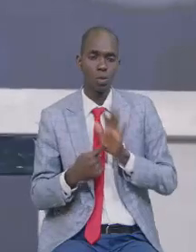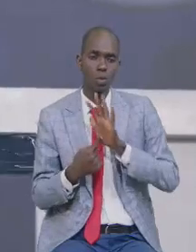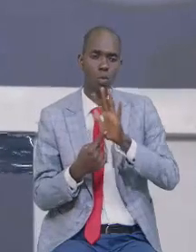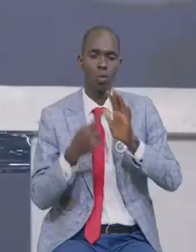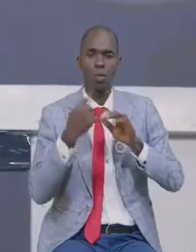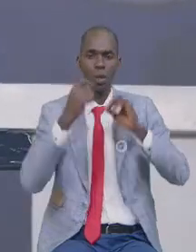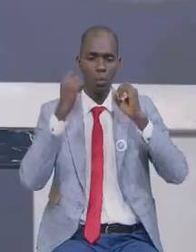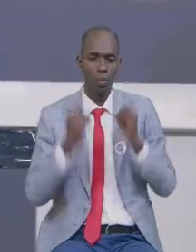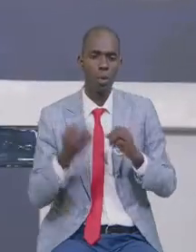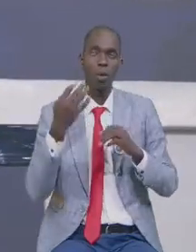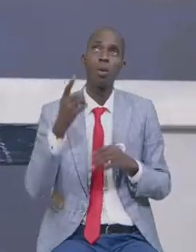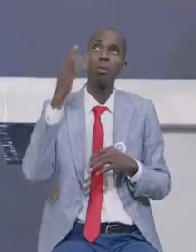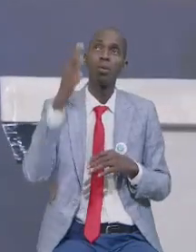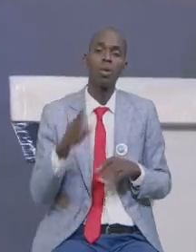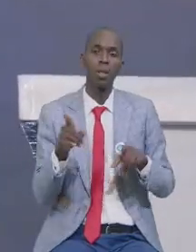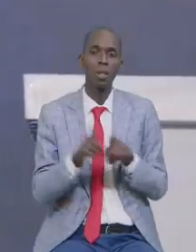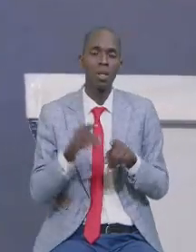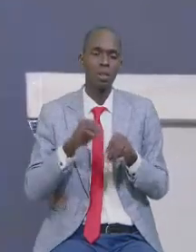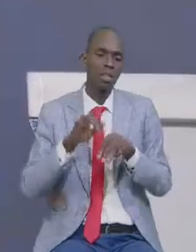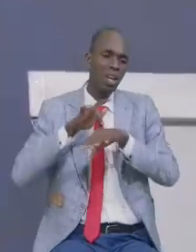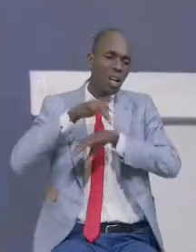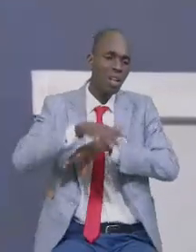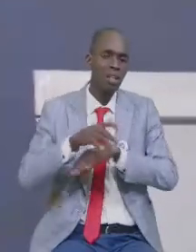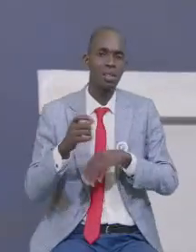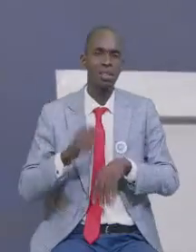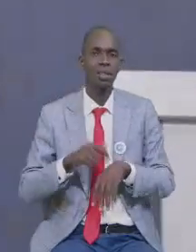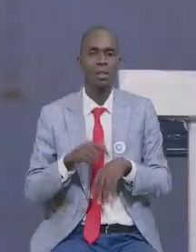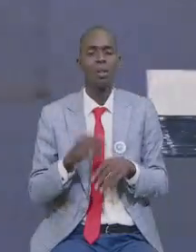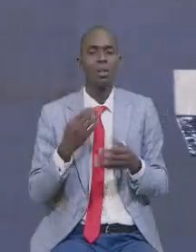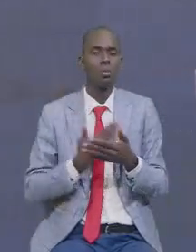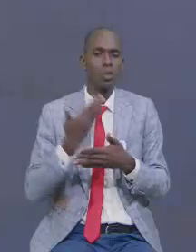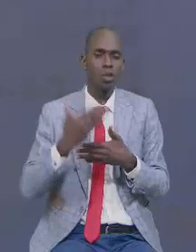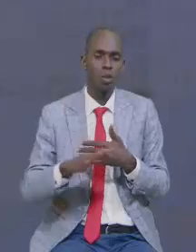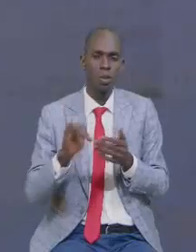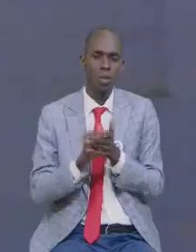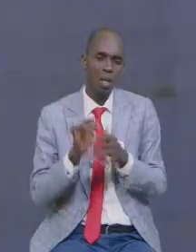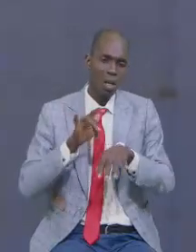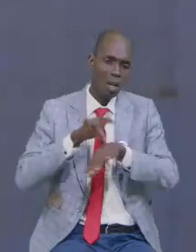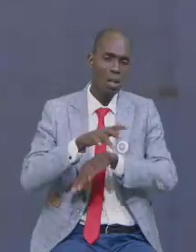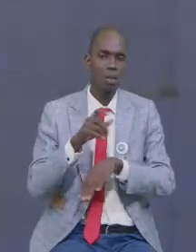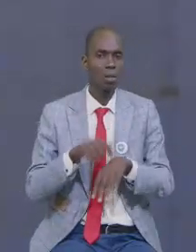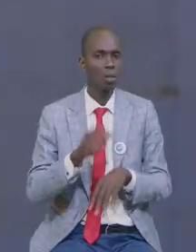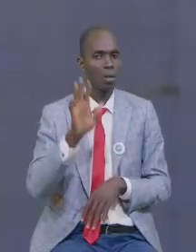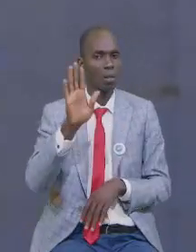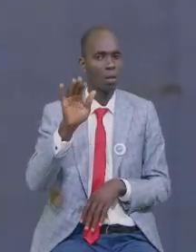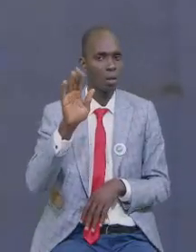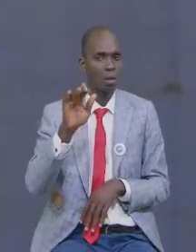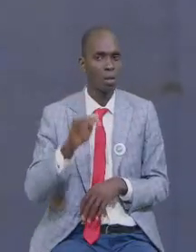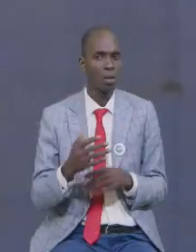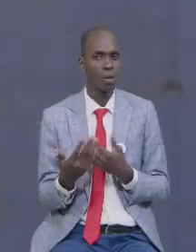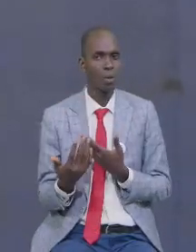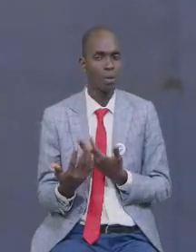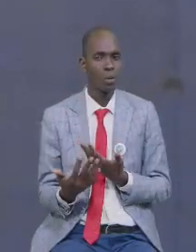of God, like in the earlier days, beyond the earlier days, they said, hold on, hold on. Don't be